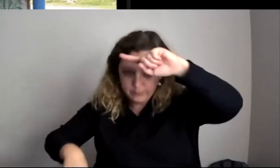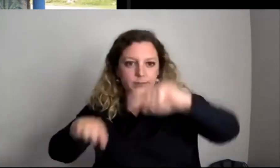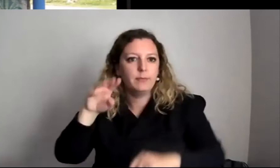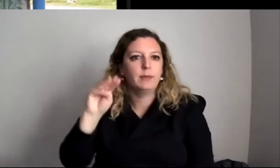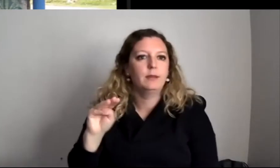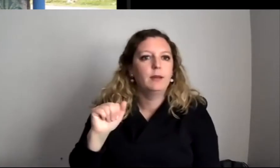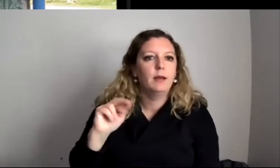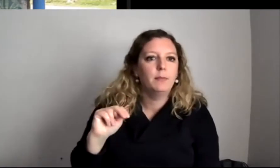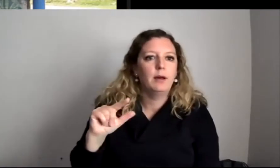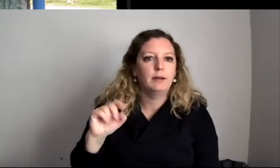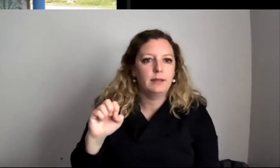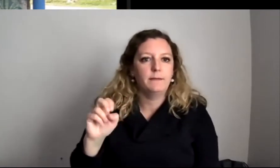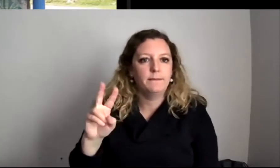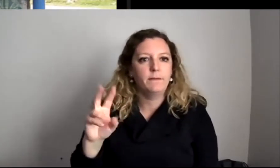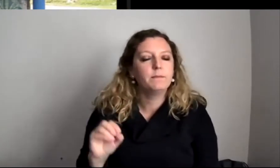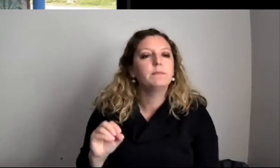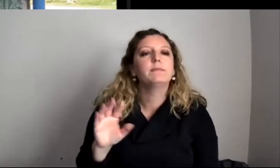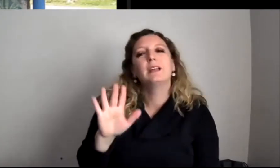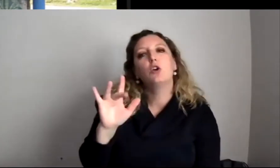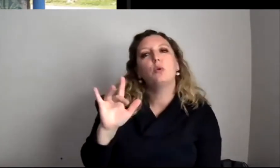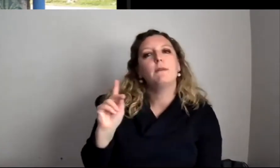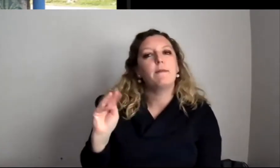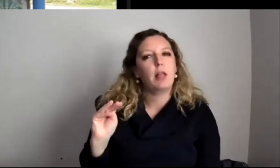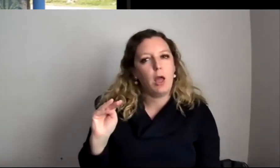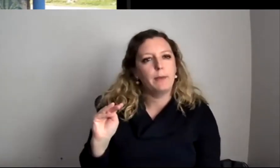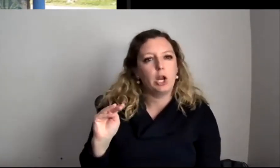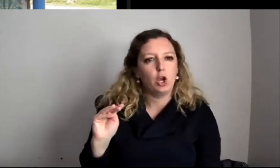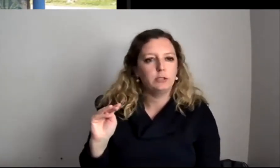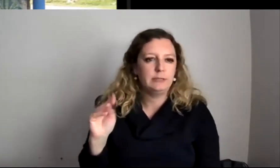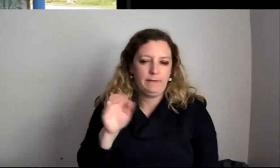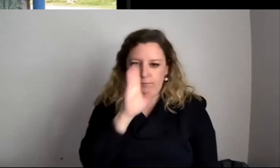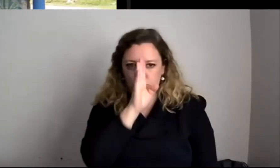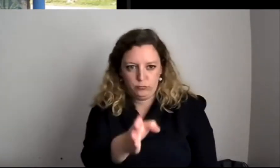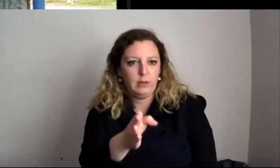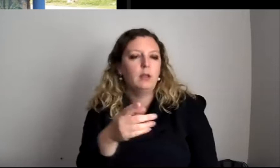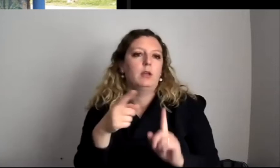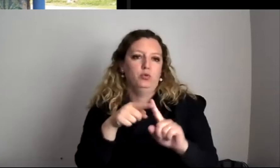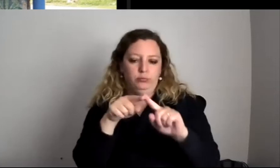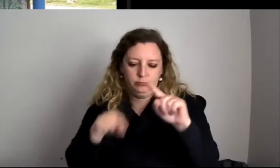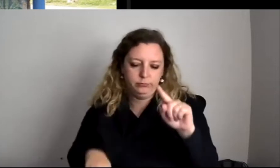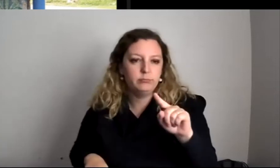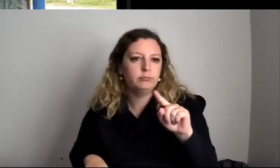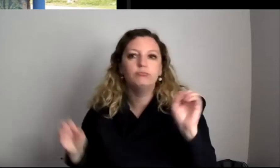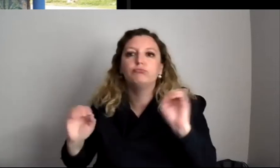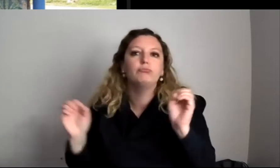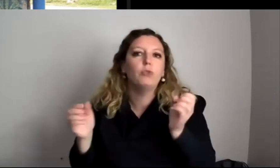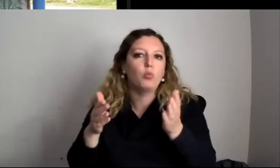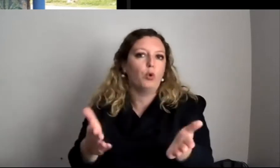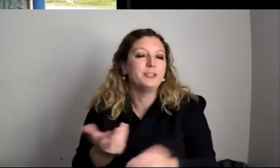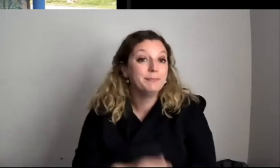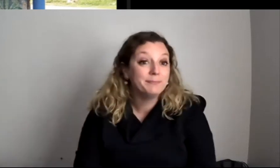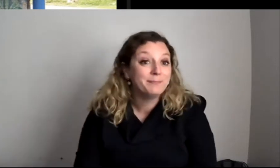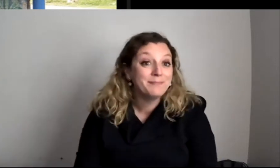Mangavu. So this is approximately 25 kilometers as the crow flies to get there, and there are no roads. And